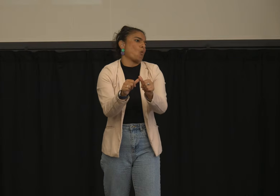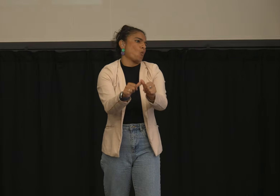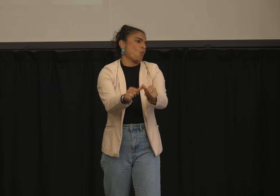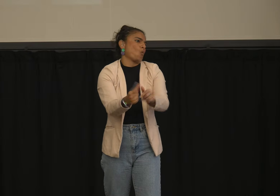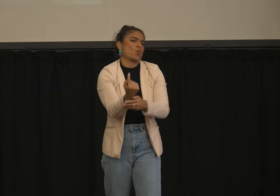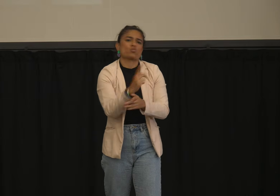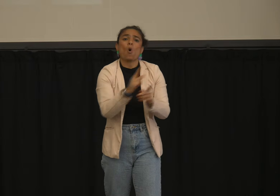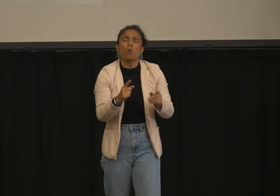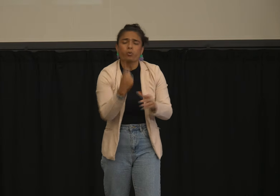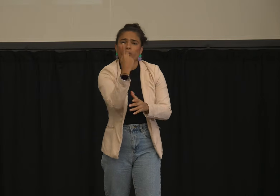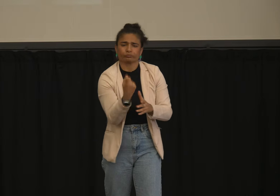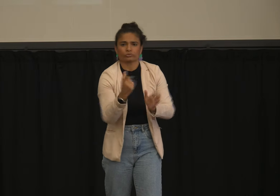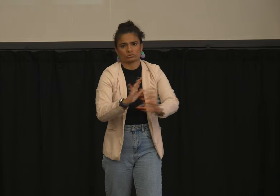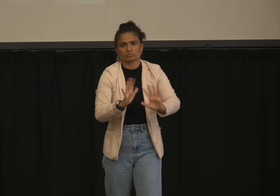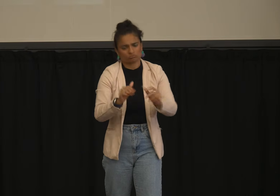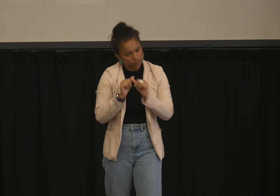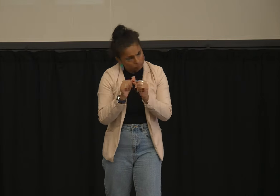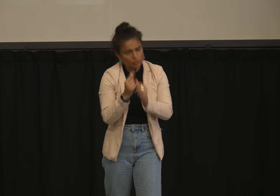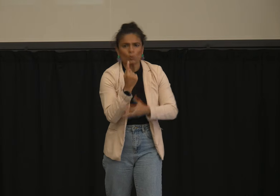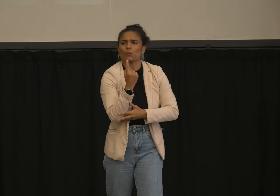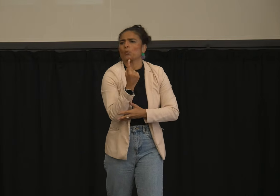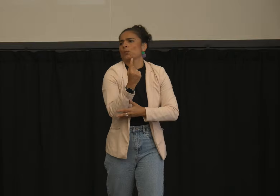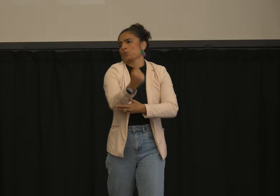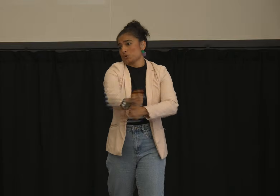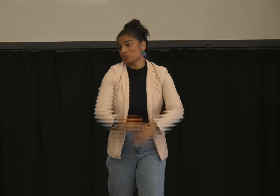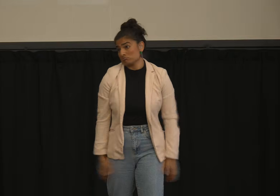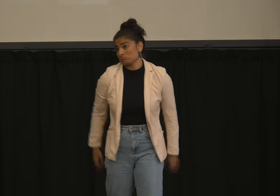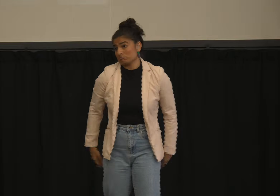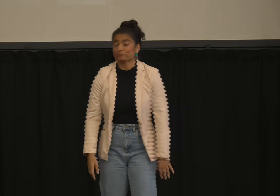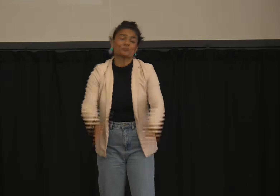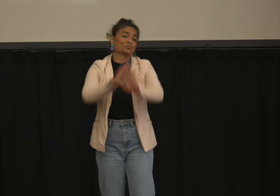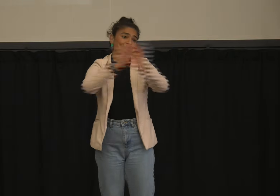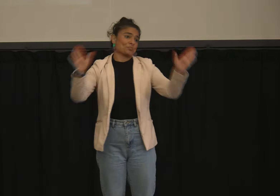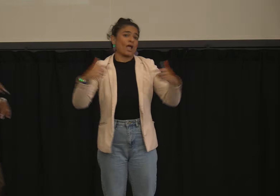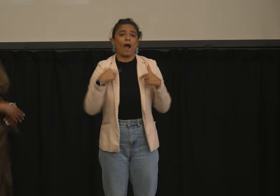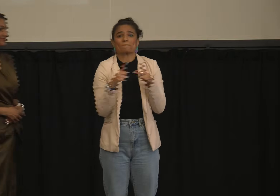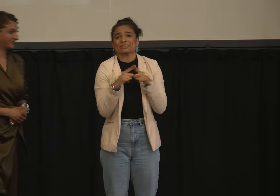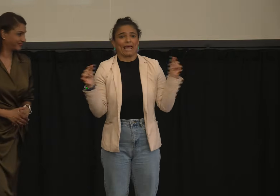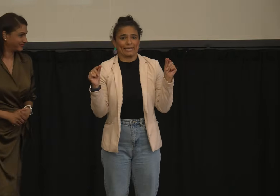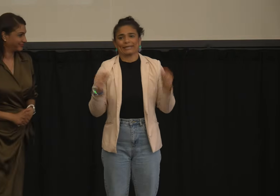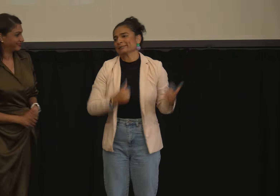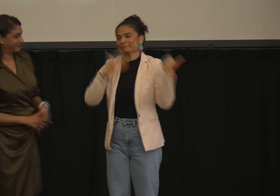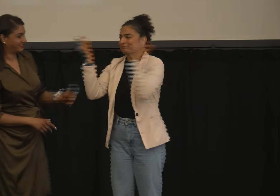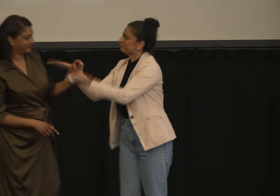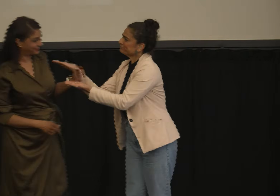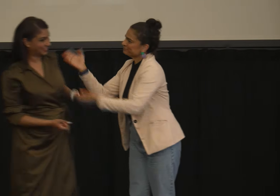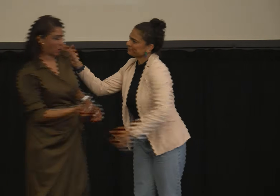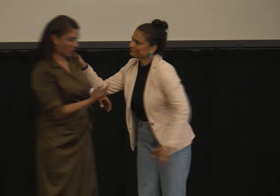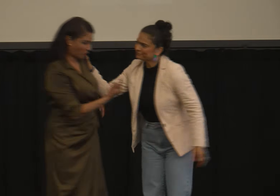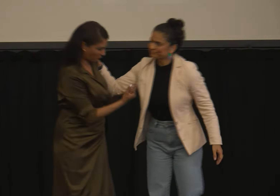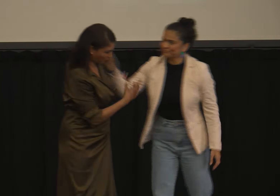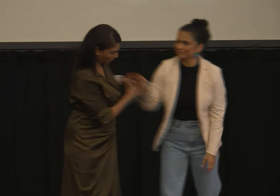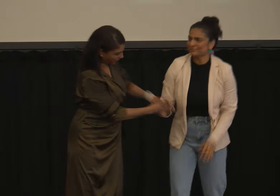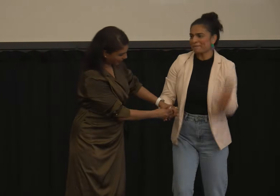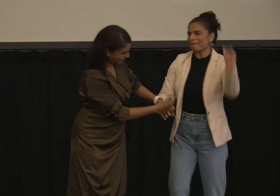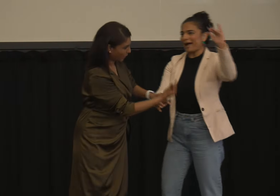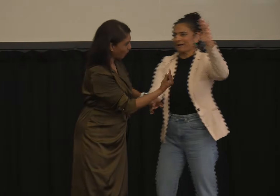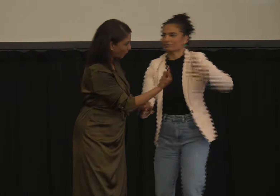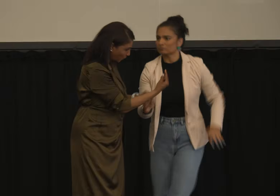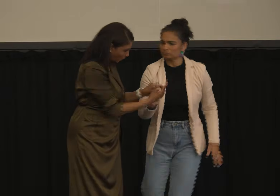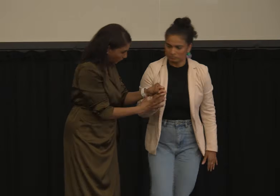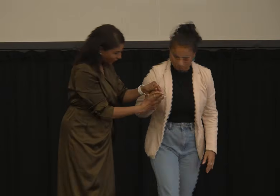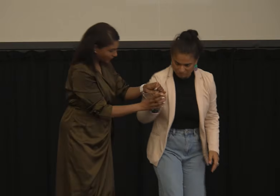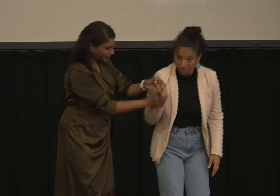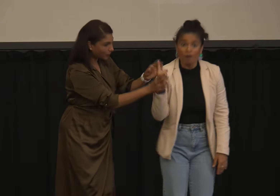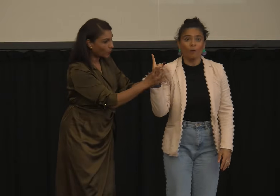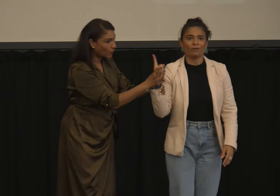an ember of what's to come. So this is not a once-off process. I think I'm done now. Yes, thank